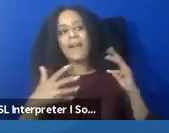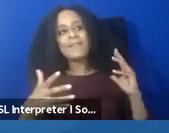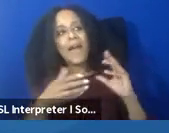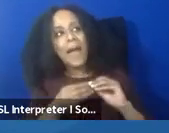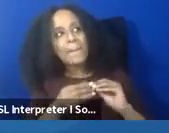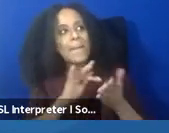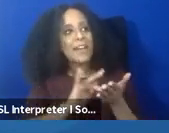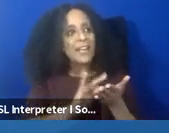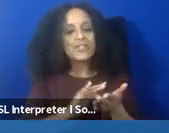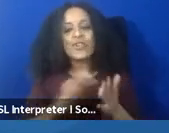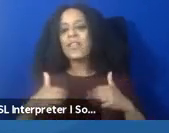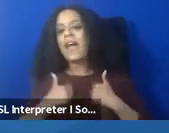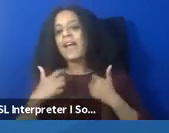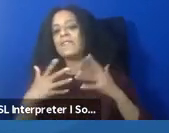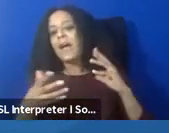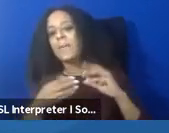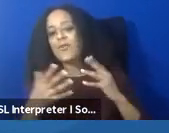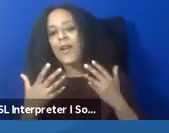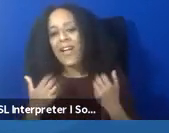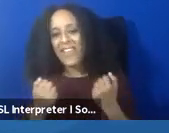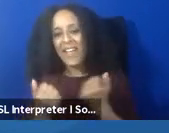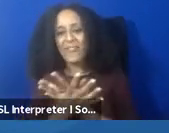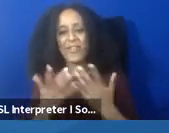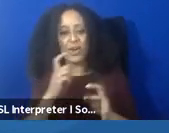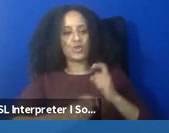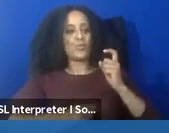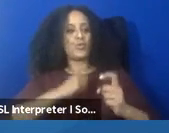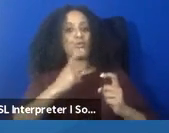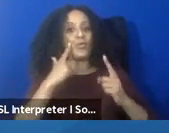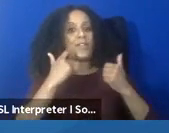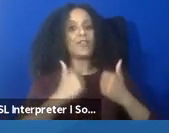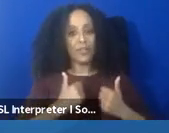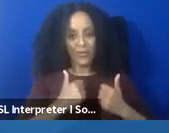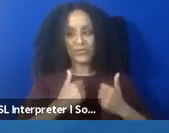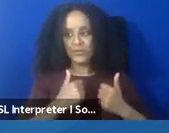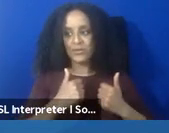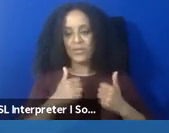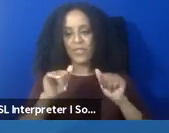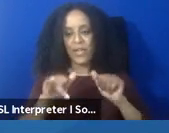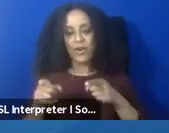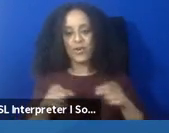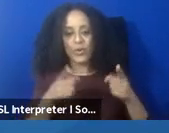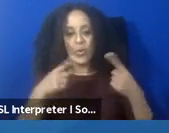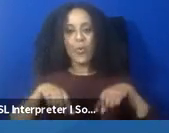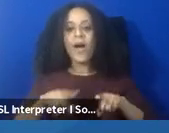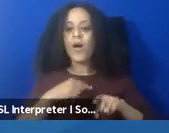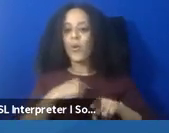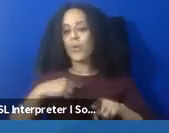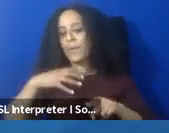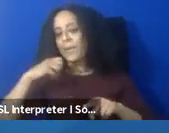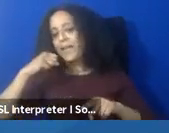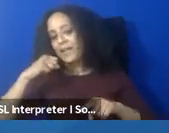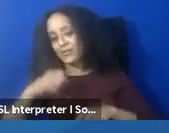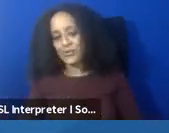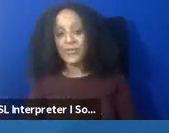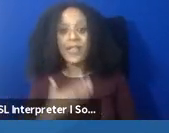medications, and it's your lifetime of your health that really contribute to the hearing loss that we acquire as we age. Definitely, definitely.